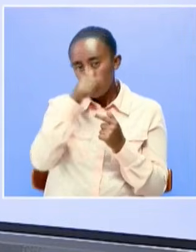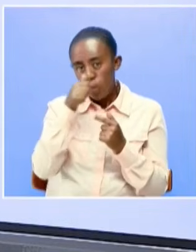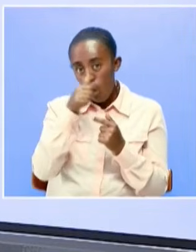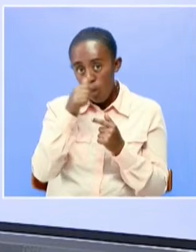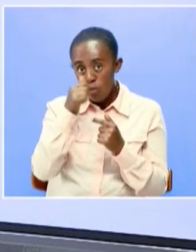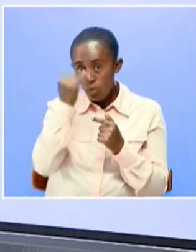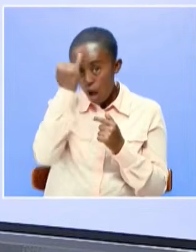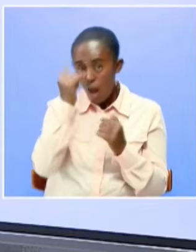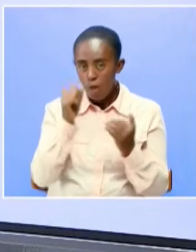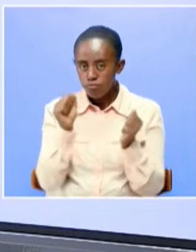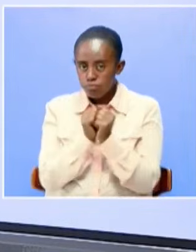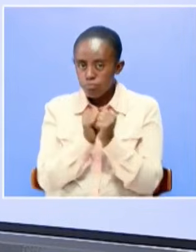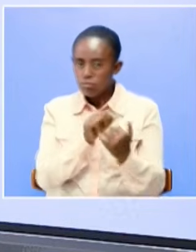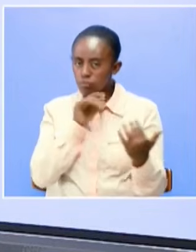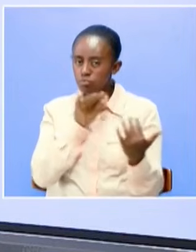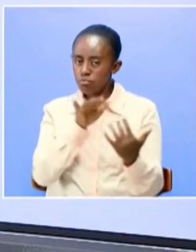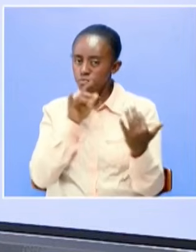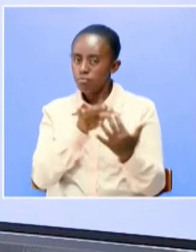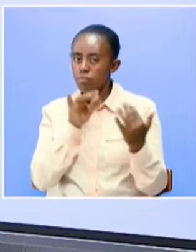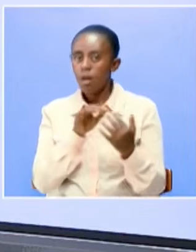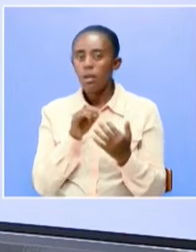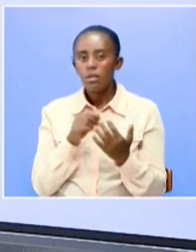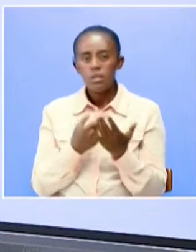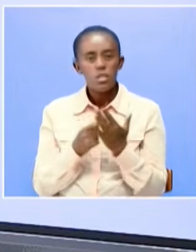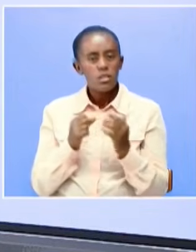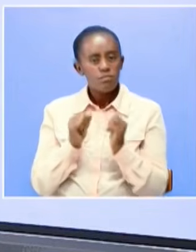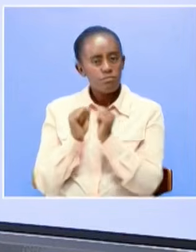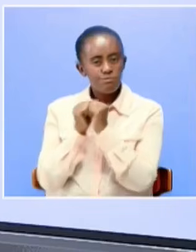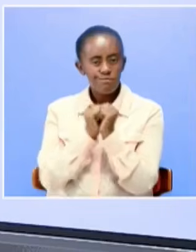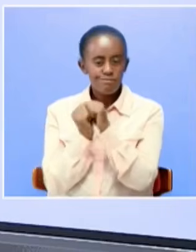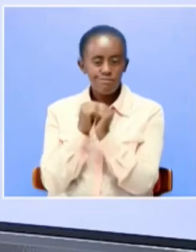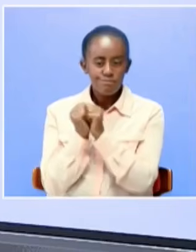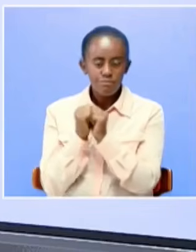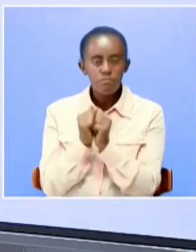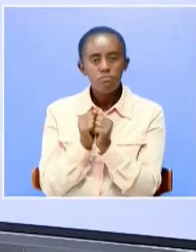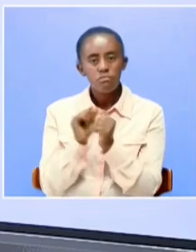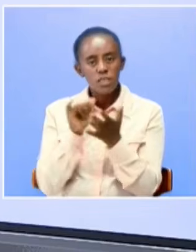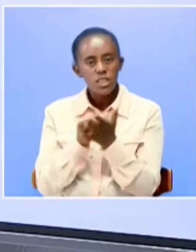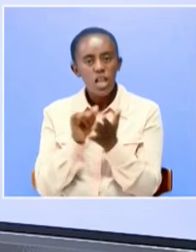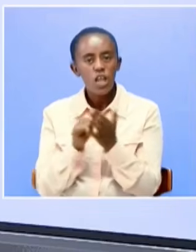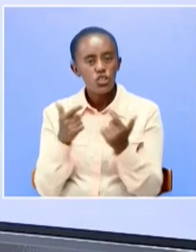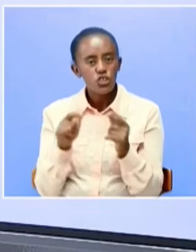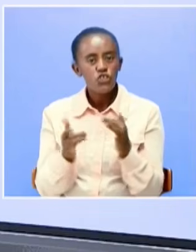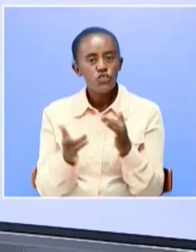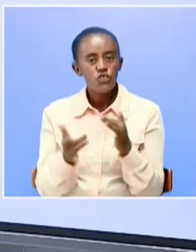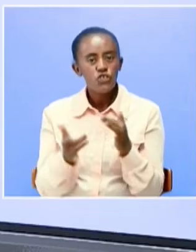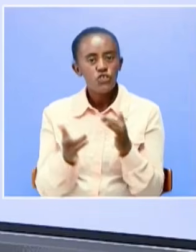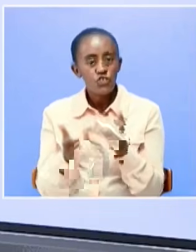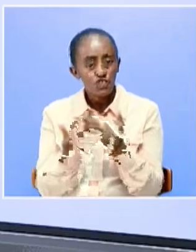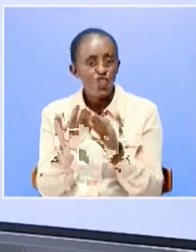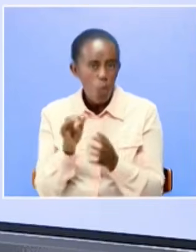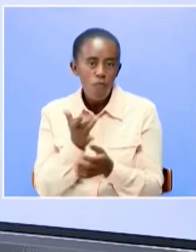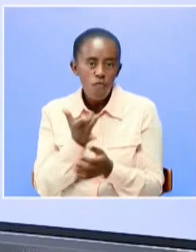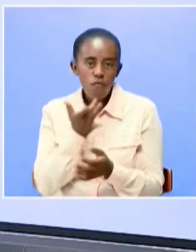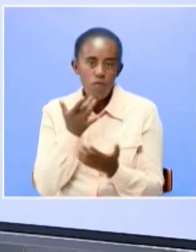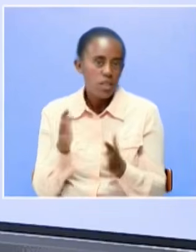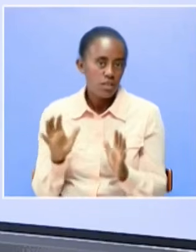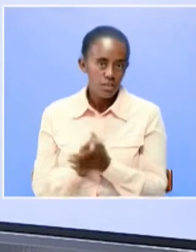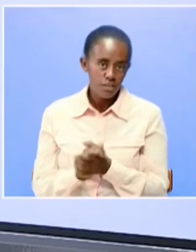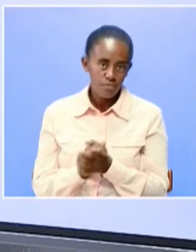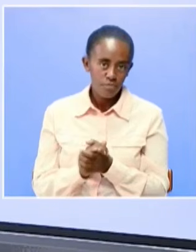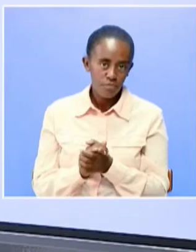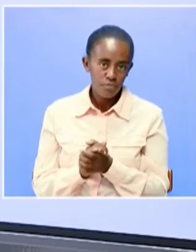Italian War. This is the struggle that she faced. Okay? What about